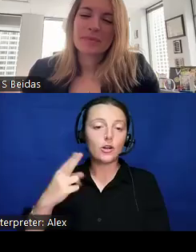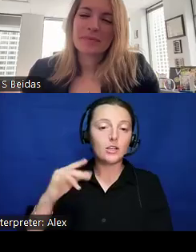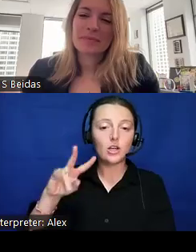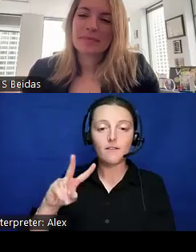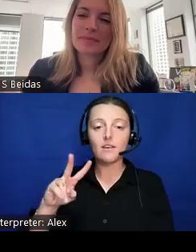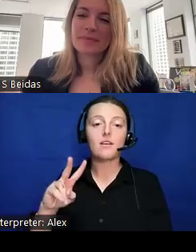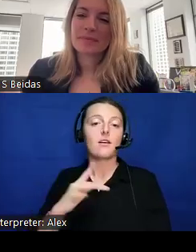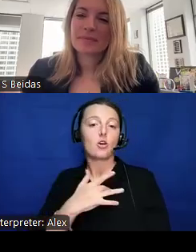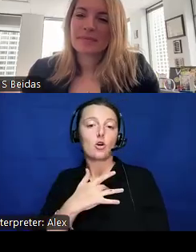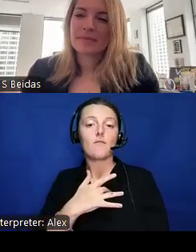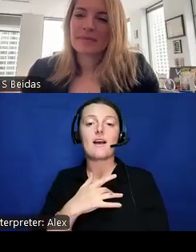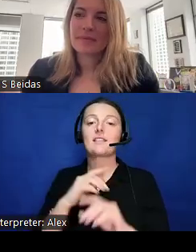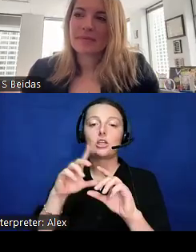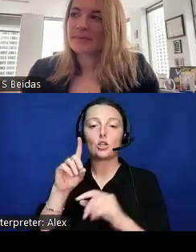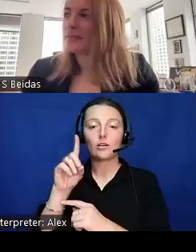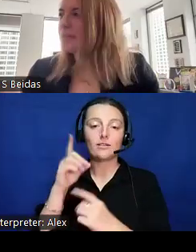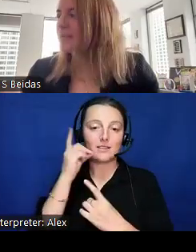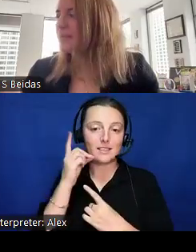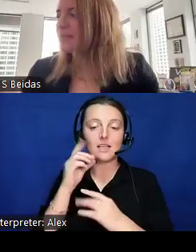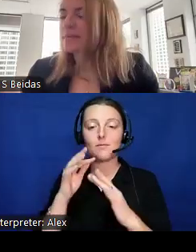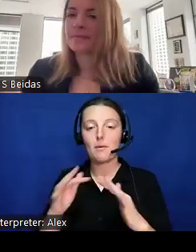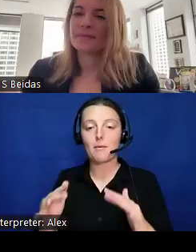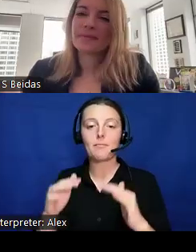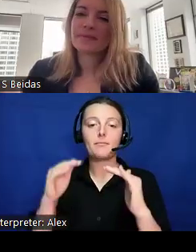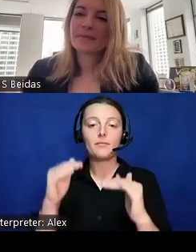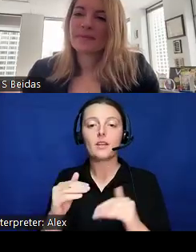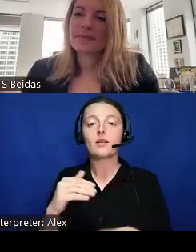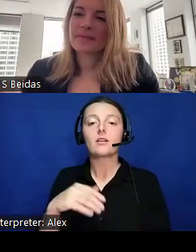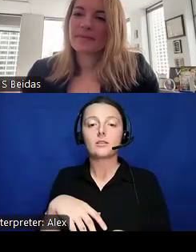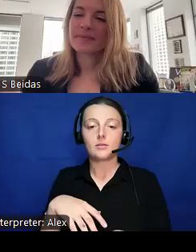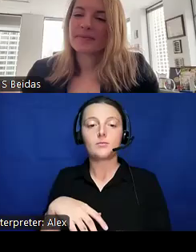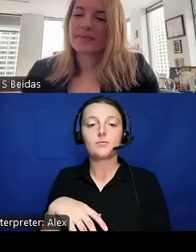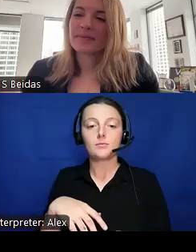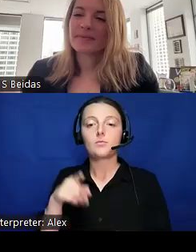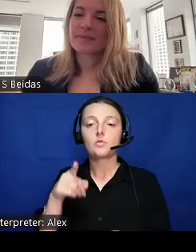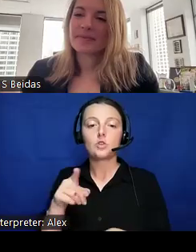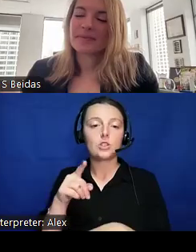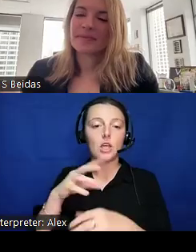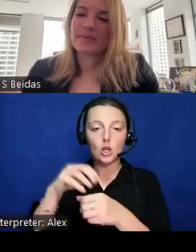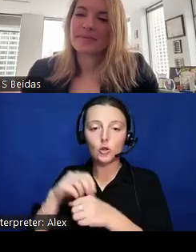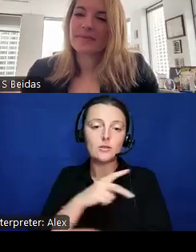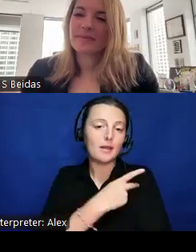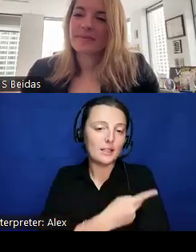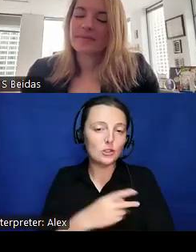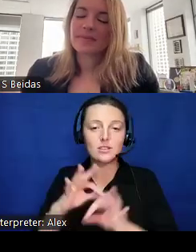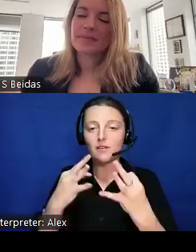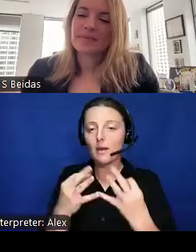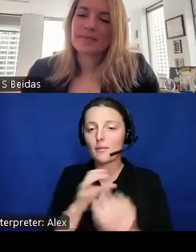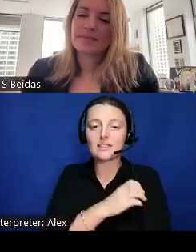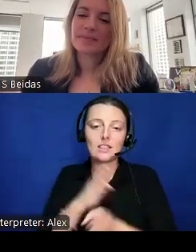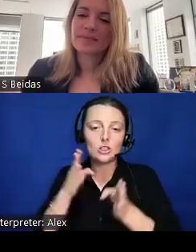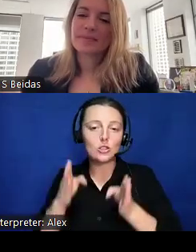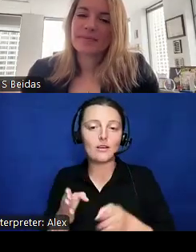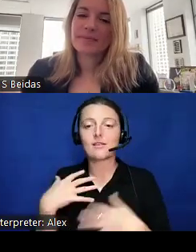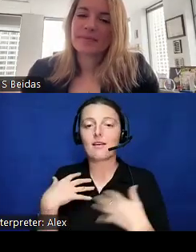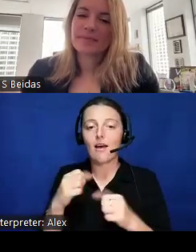including patients and families, clinicians, health systems leaders, payers, and policymakers. As an international leader in implementation